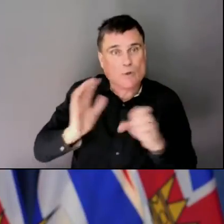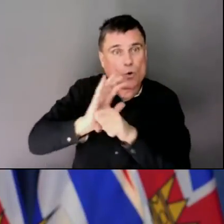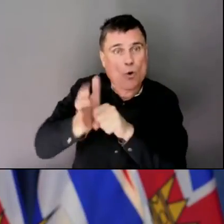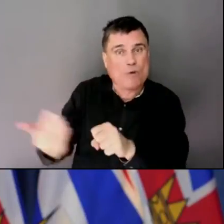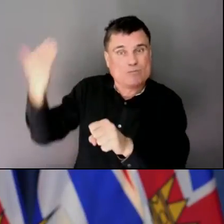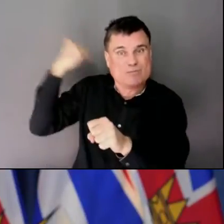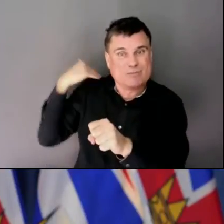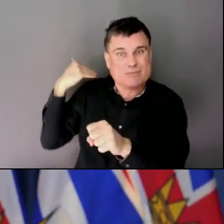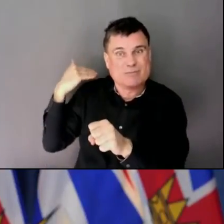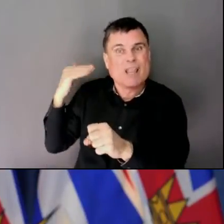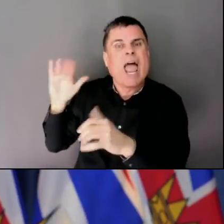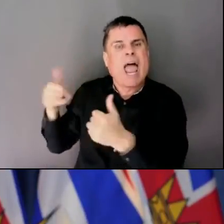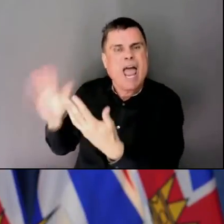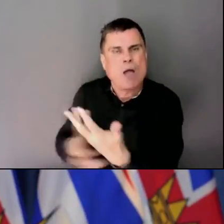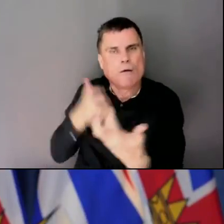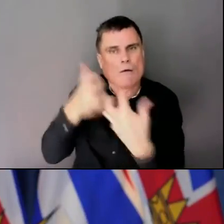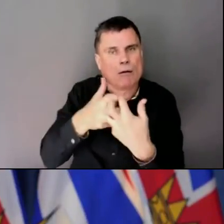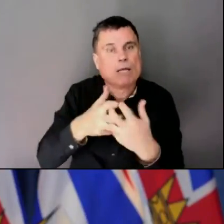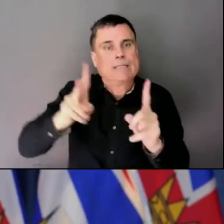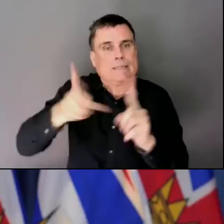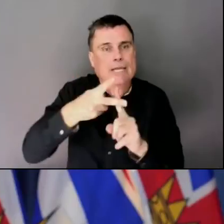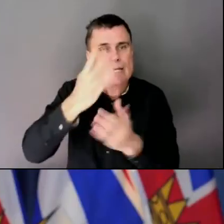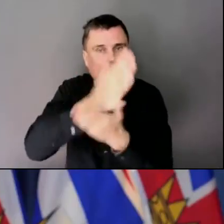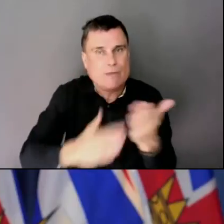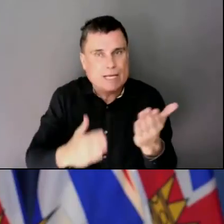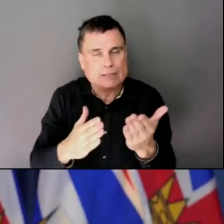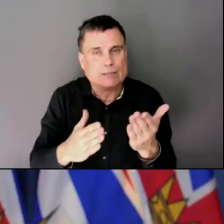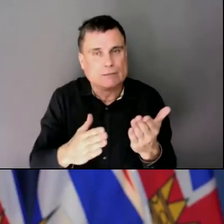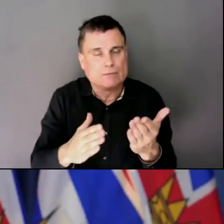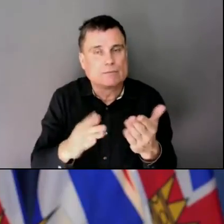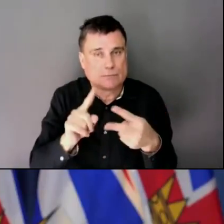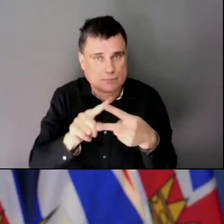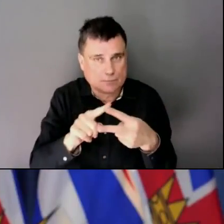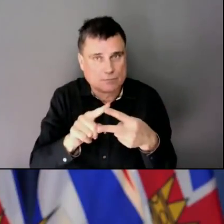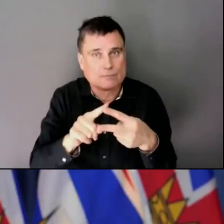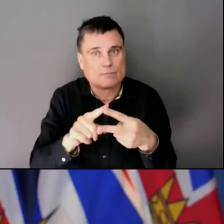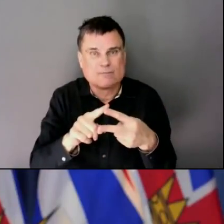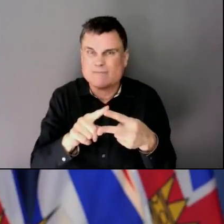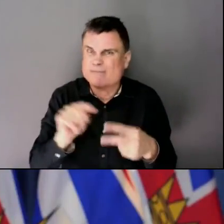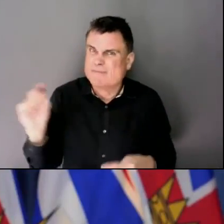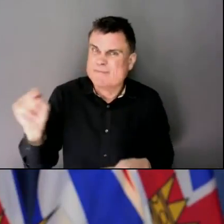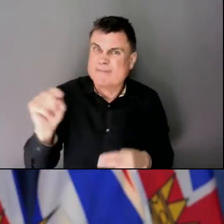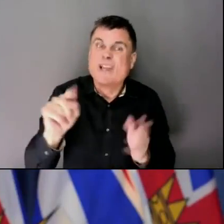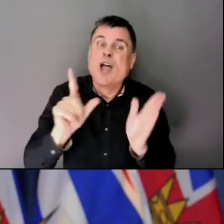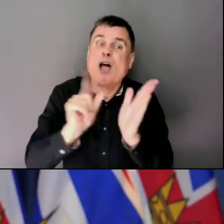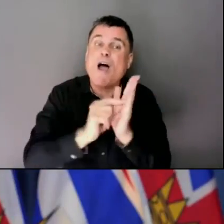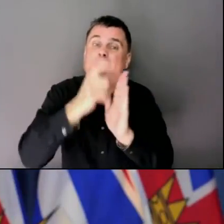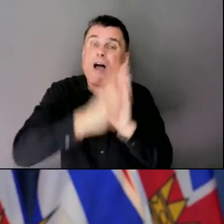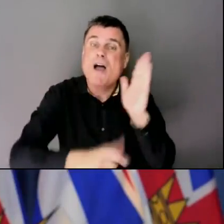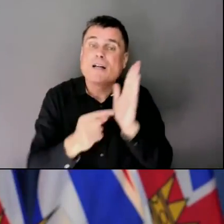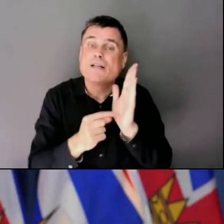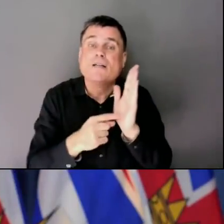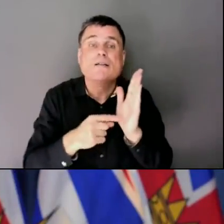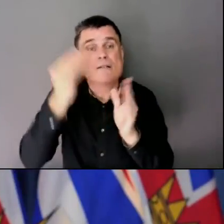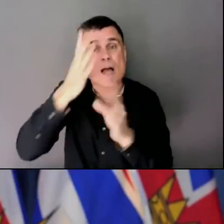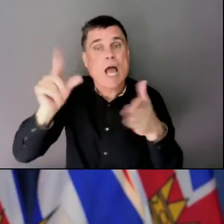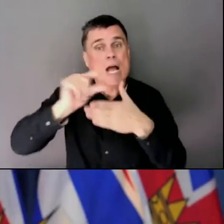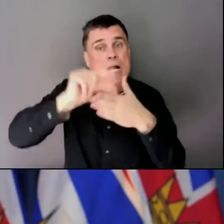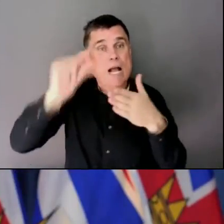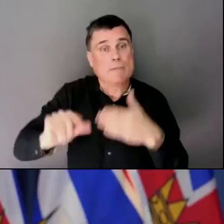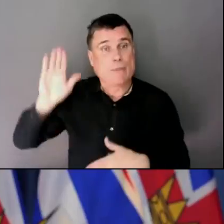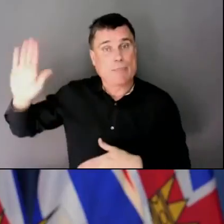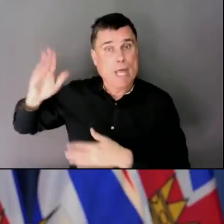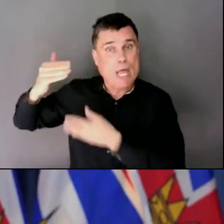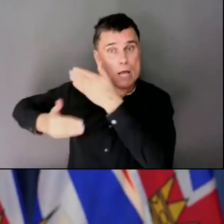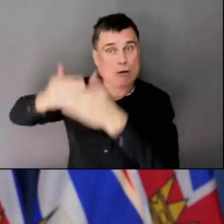it. Overwhelmingly, I should say, it's favorable to the performance of the government in the first phase. But it's not a review of care